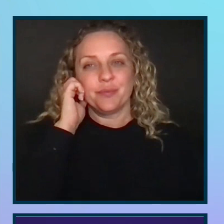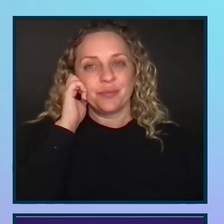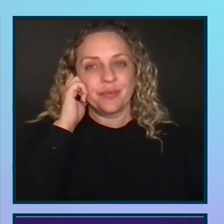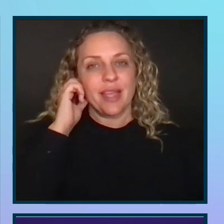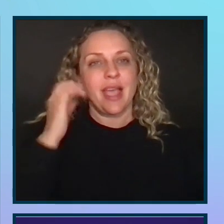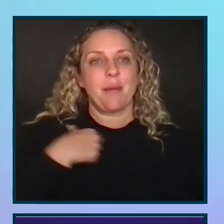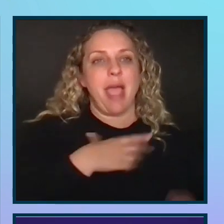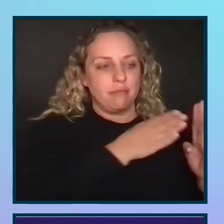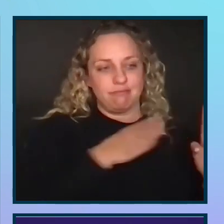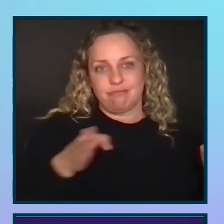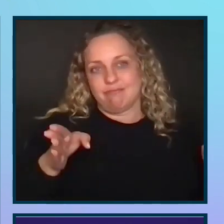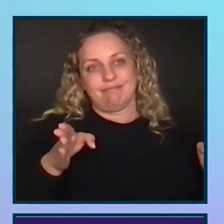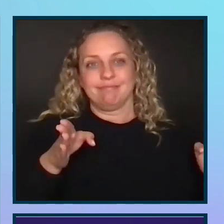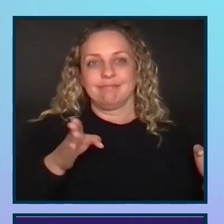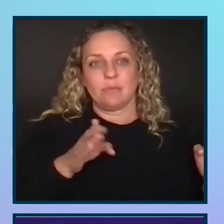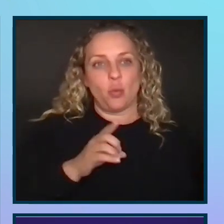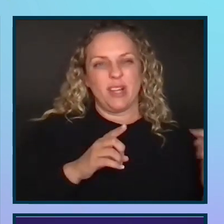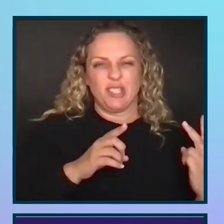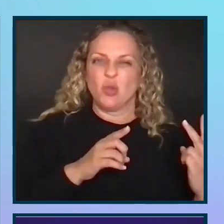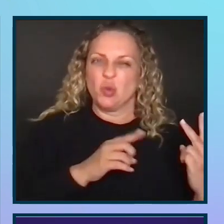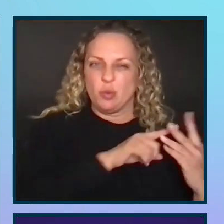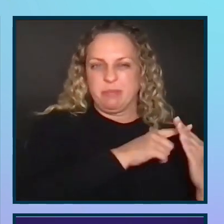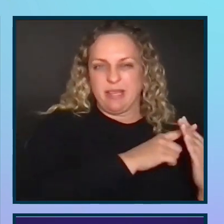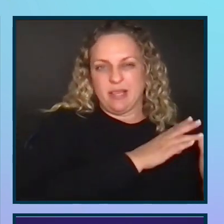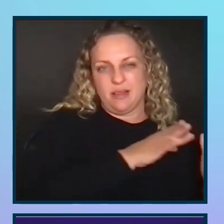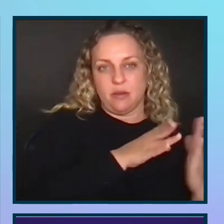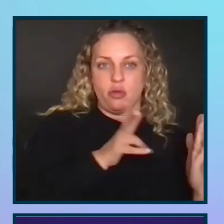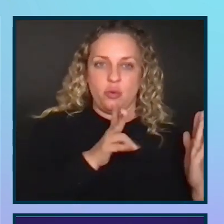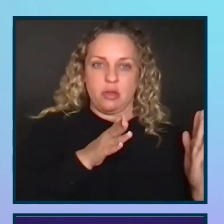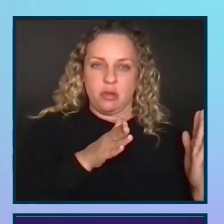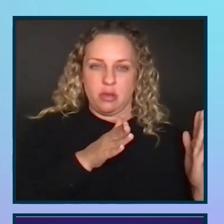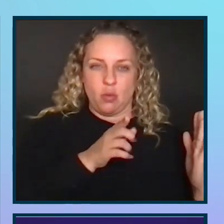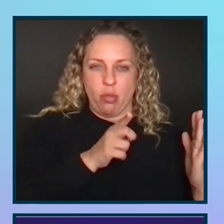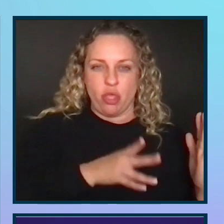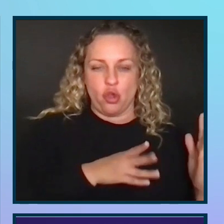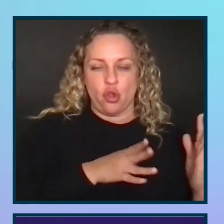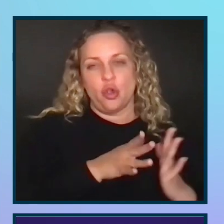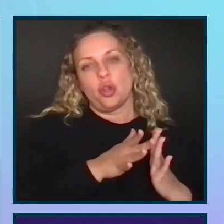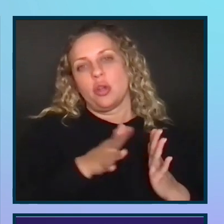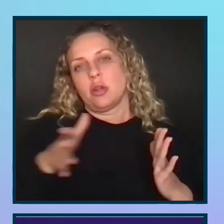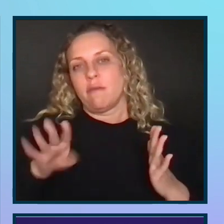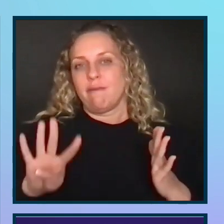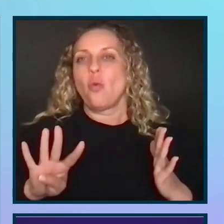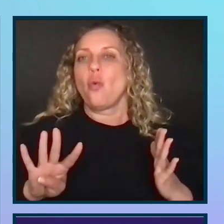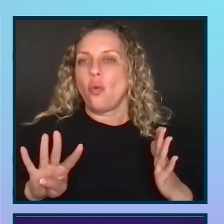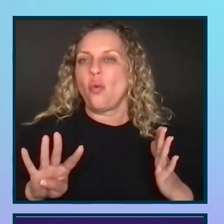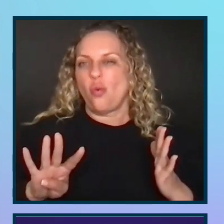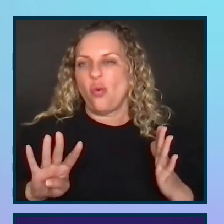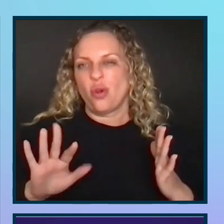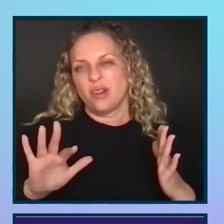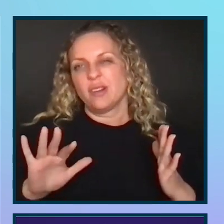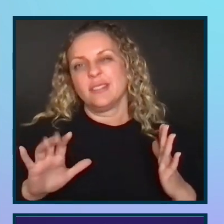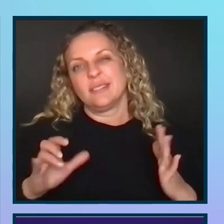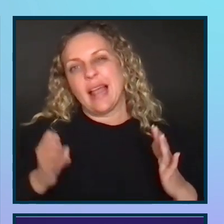roadmap, items 1 and 2 are pretty close to the beginning. 3 is kind of 1/3 through. 4,